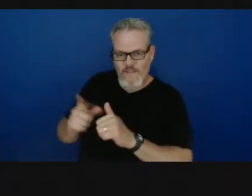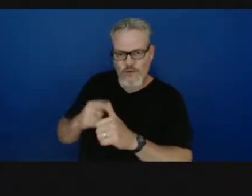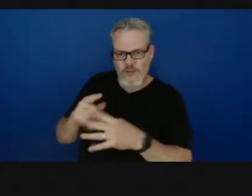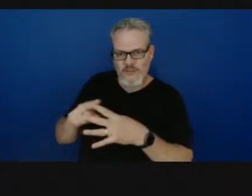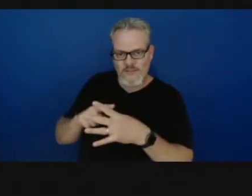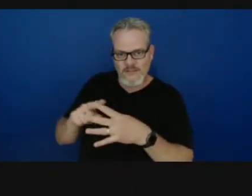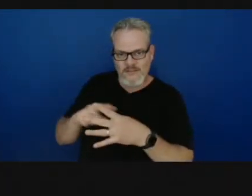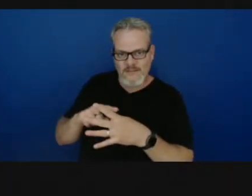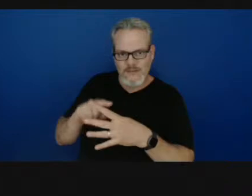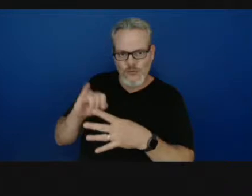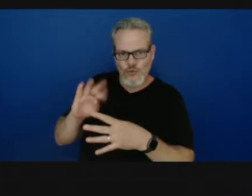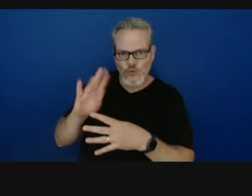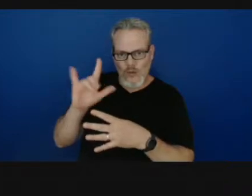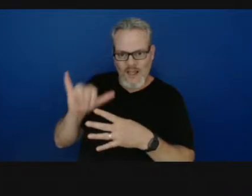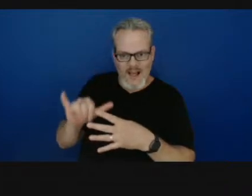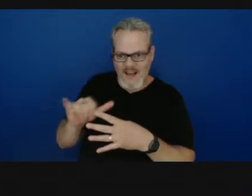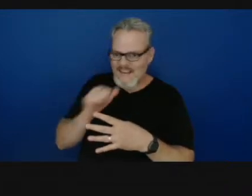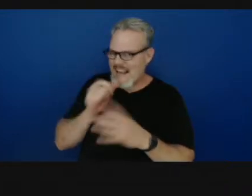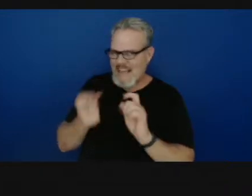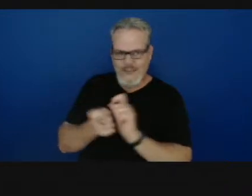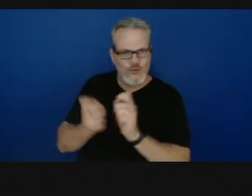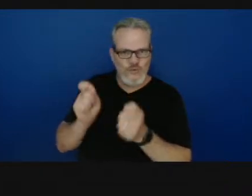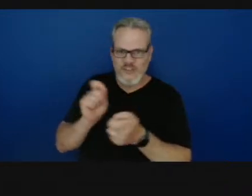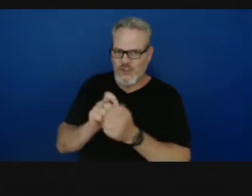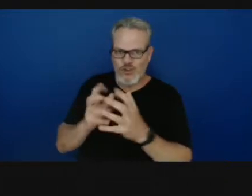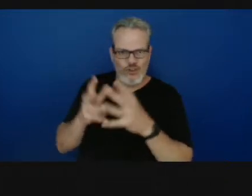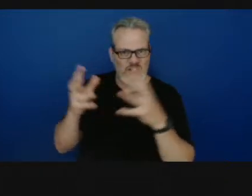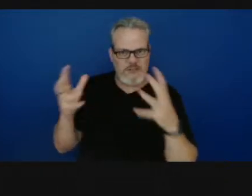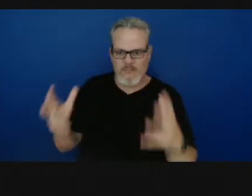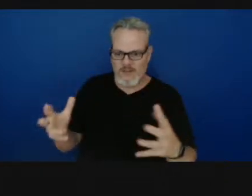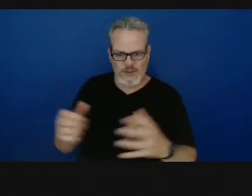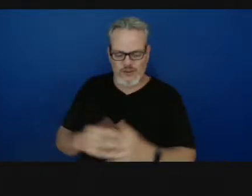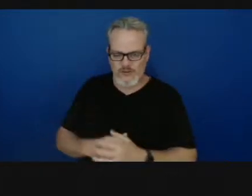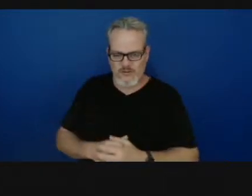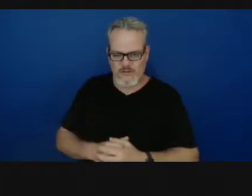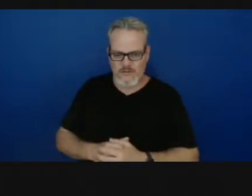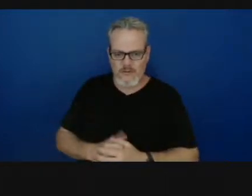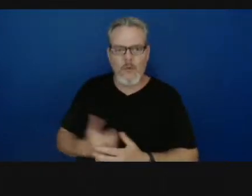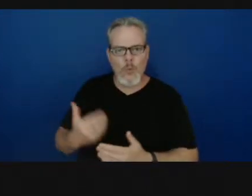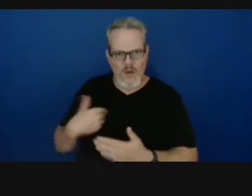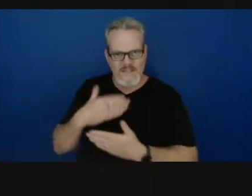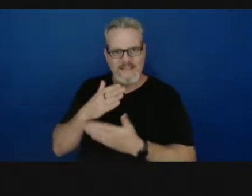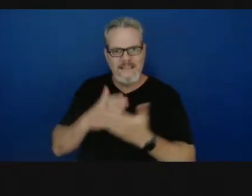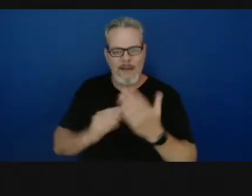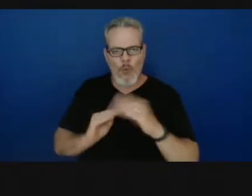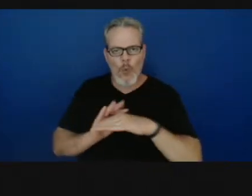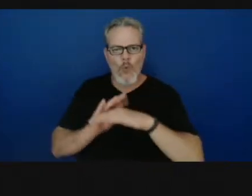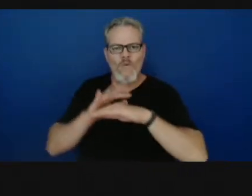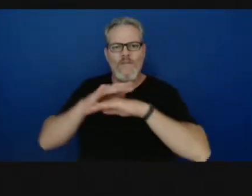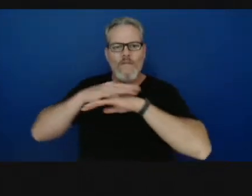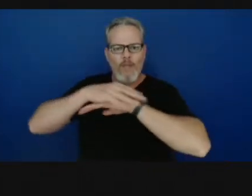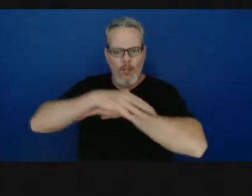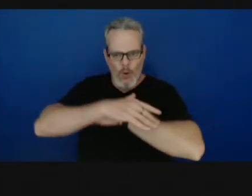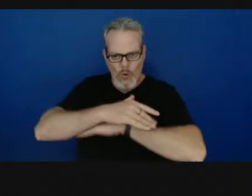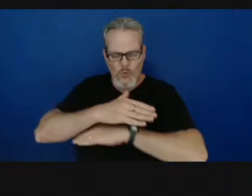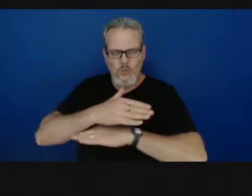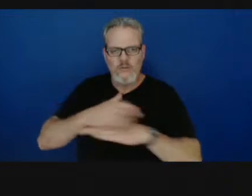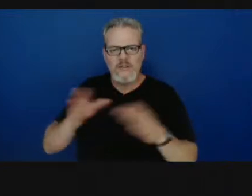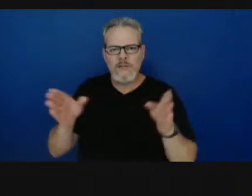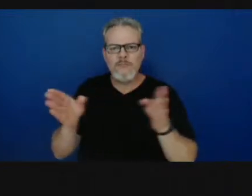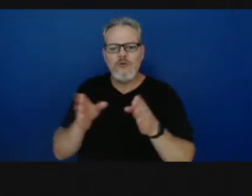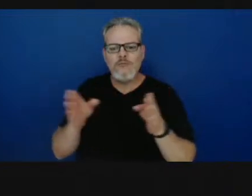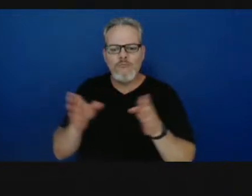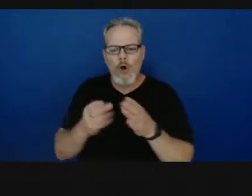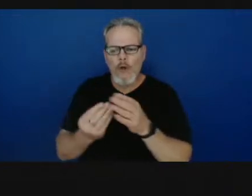hasn't really changed itself significantly over the course of the eruption. There's been some overflows and some small breaches, but these are